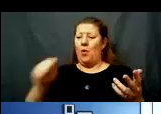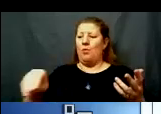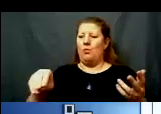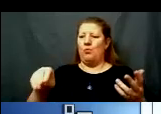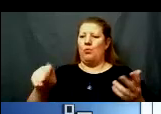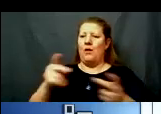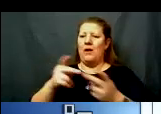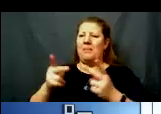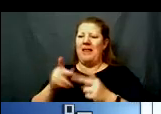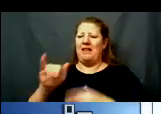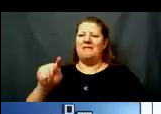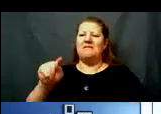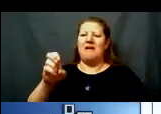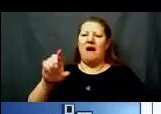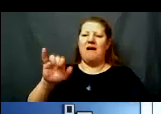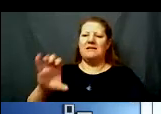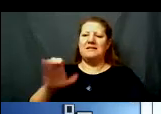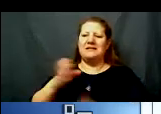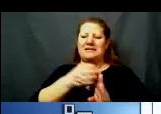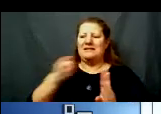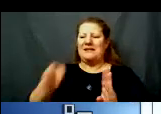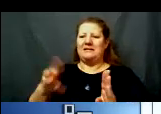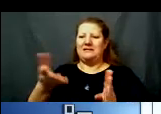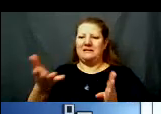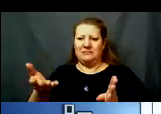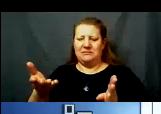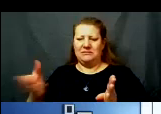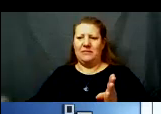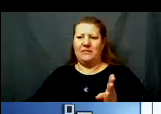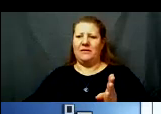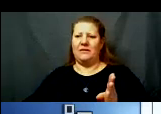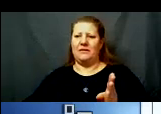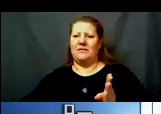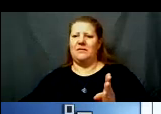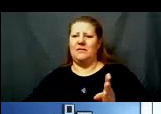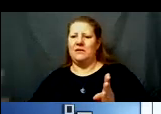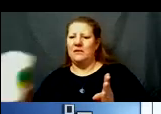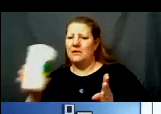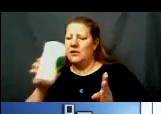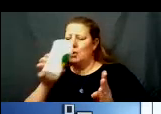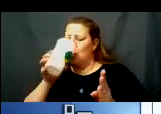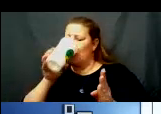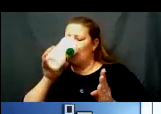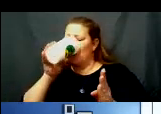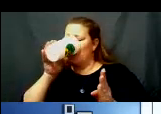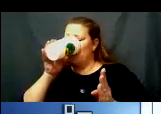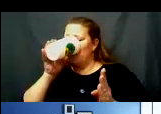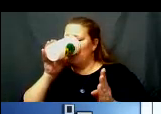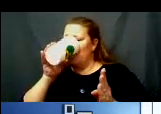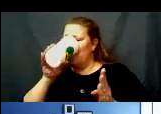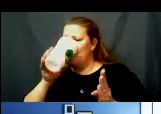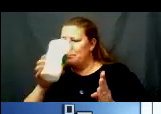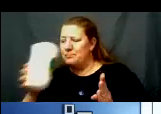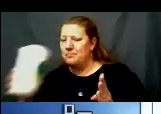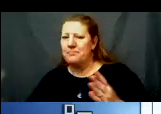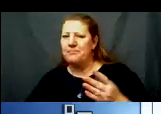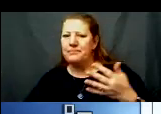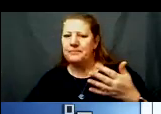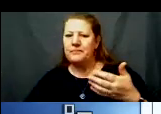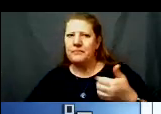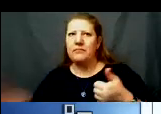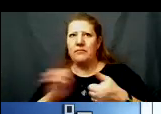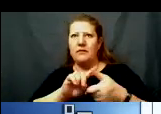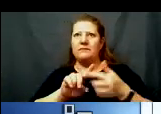are toxic, right? Or right next to toxic spaces. So we're working on documenting that. So we got race, class, gender,